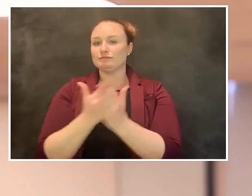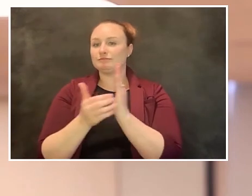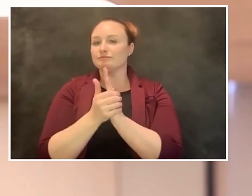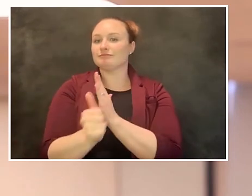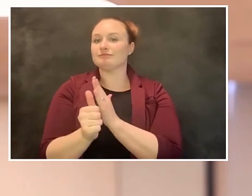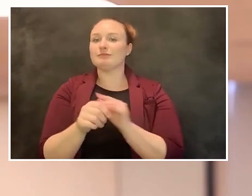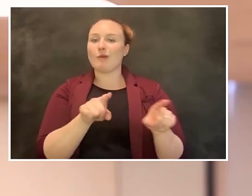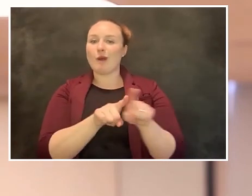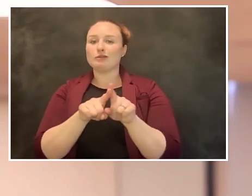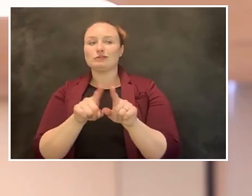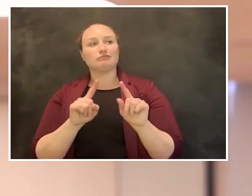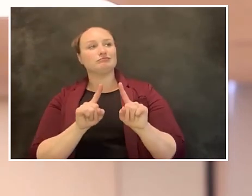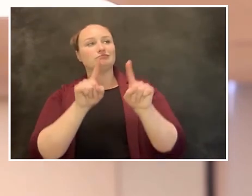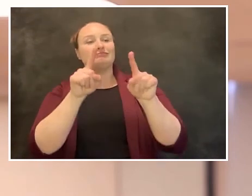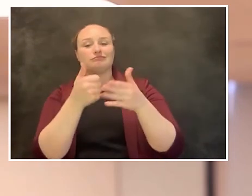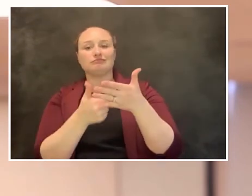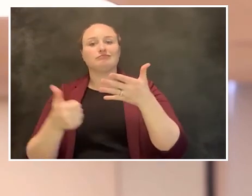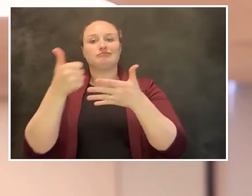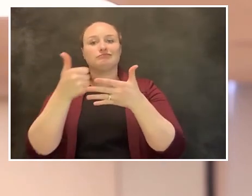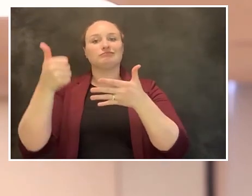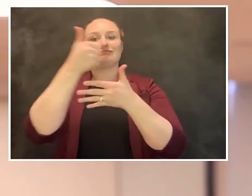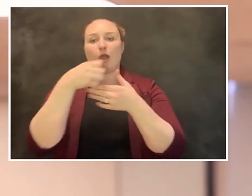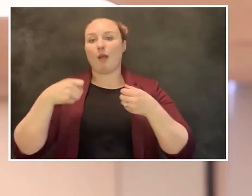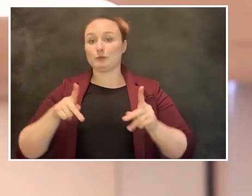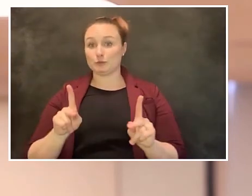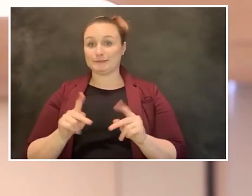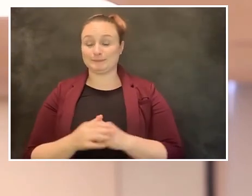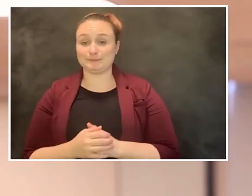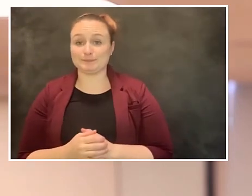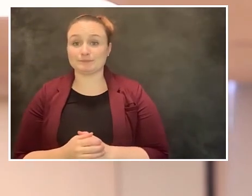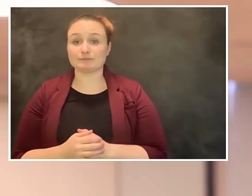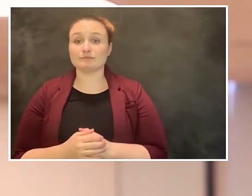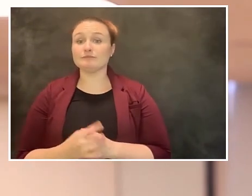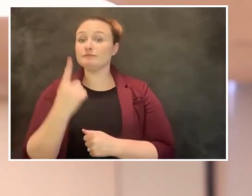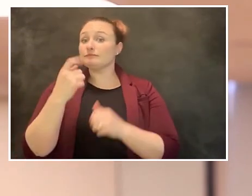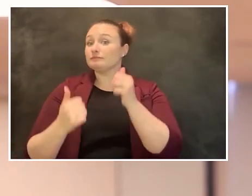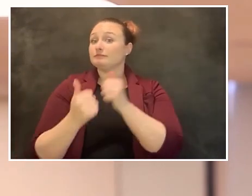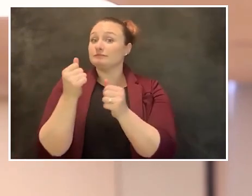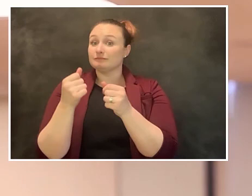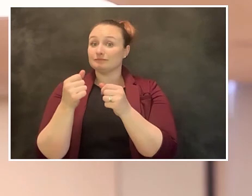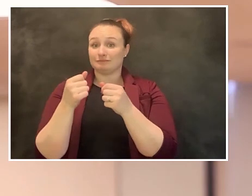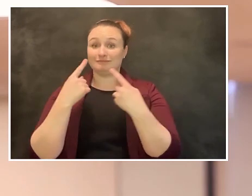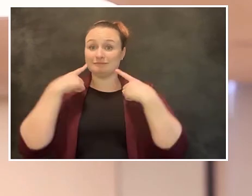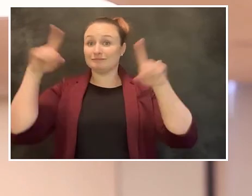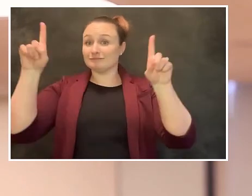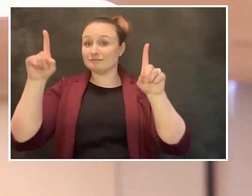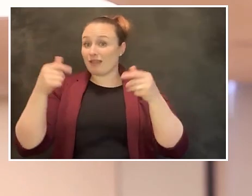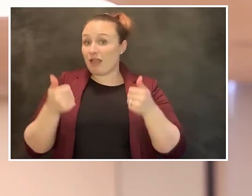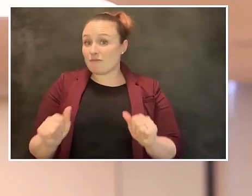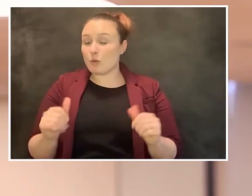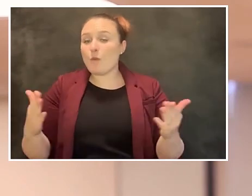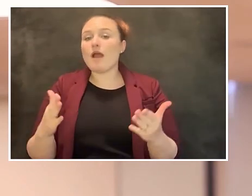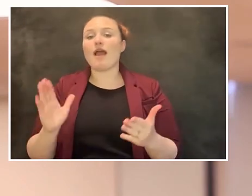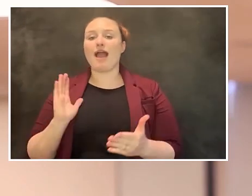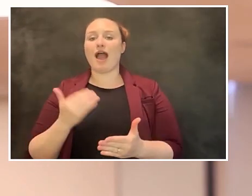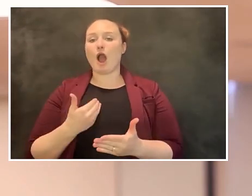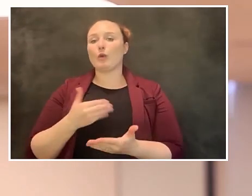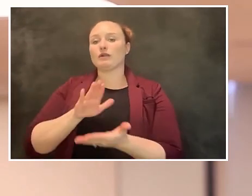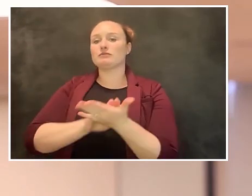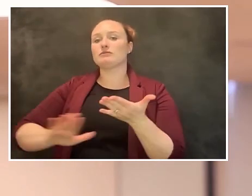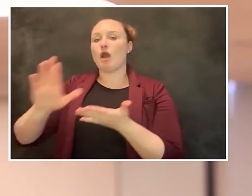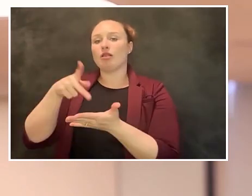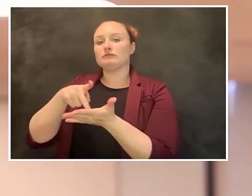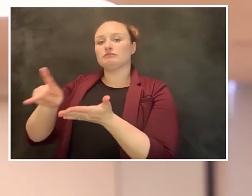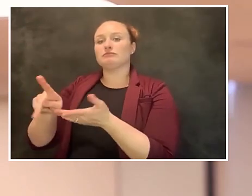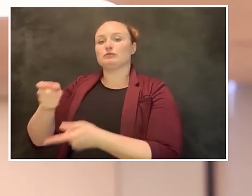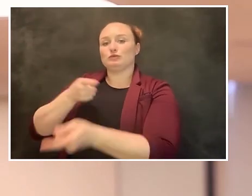pursue promotional opportunities. One of our most successful efforts in this area is our tuition reimbursement program. This program